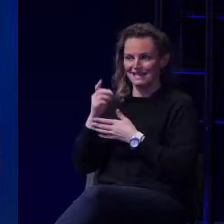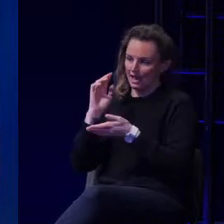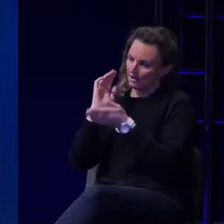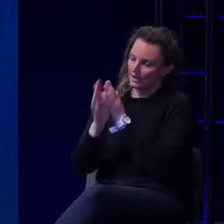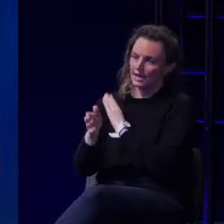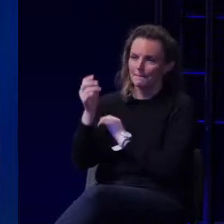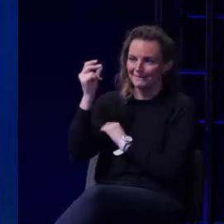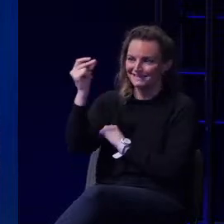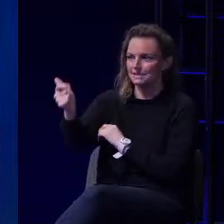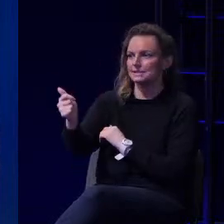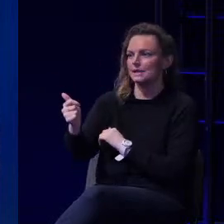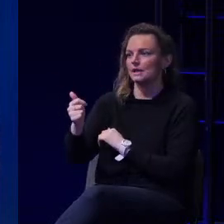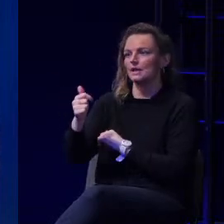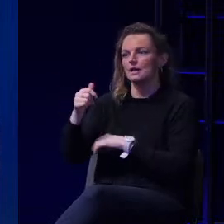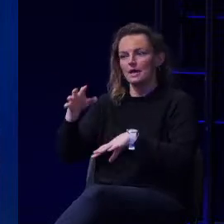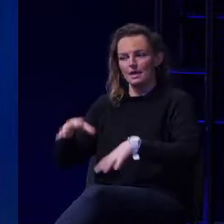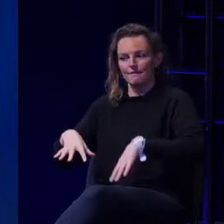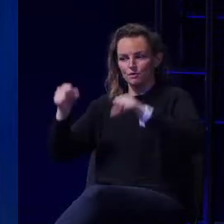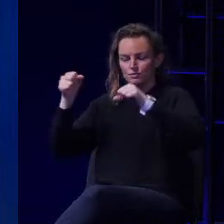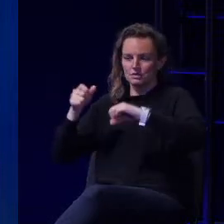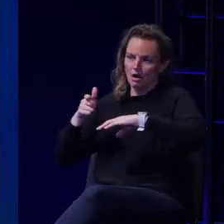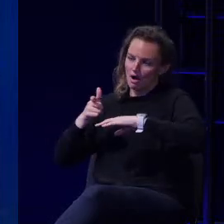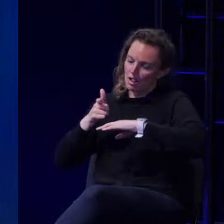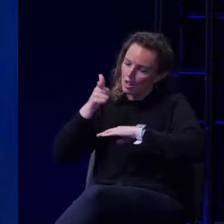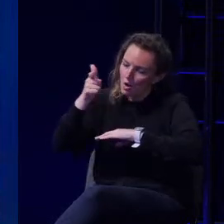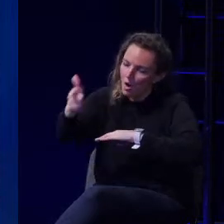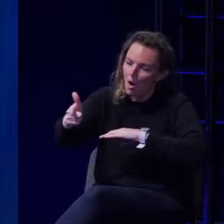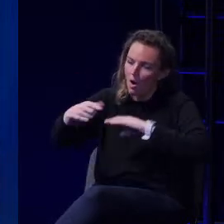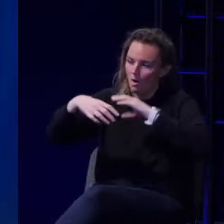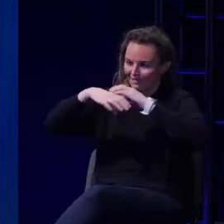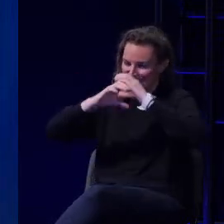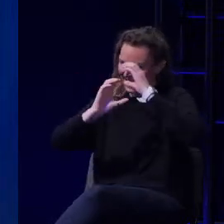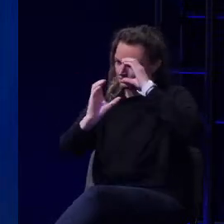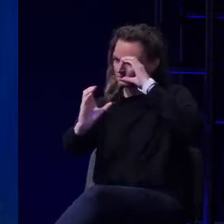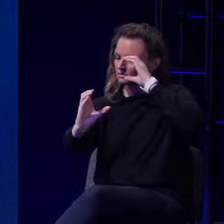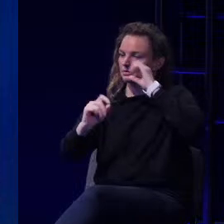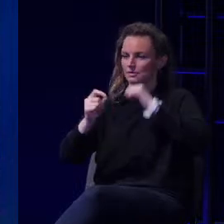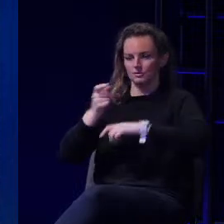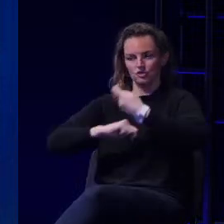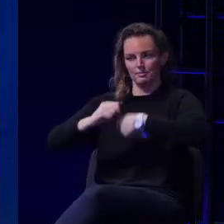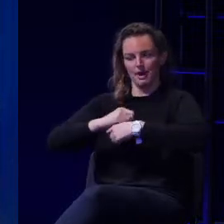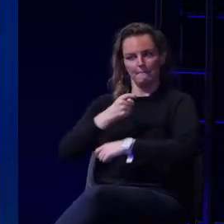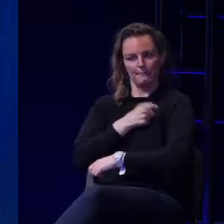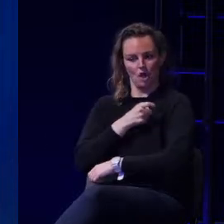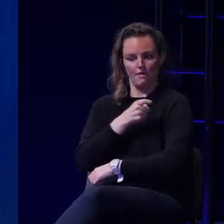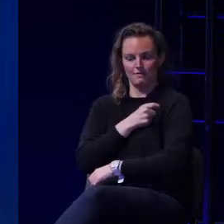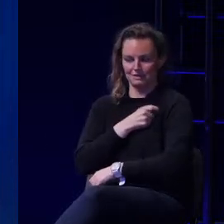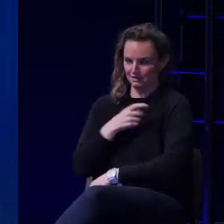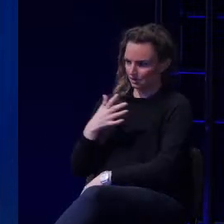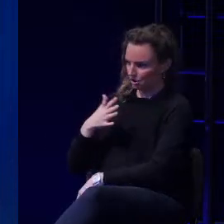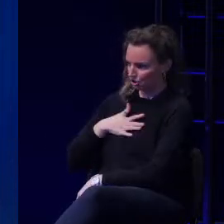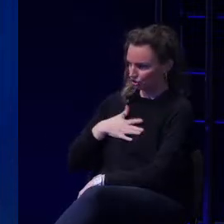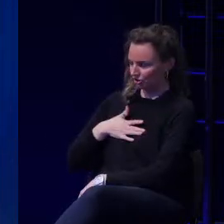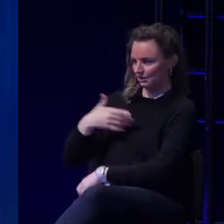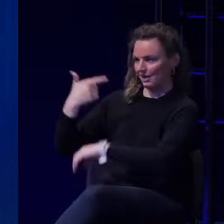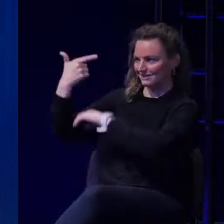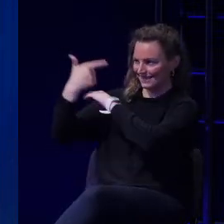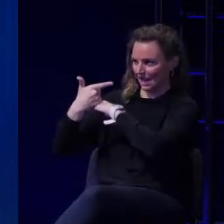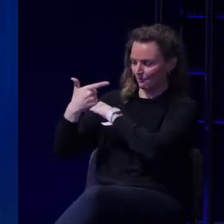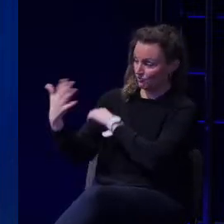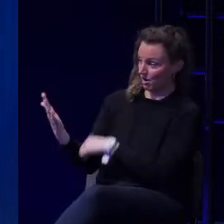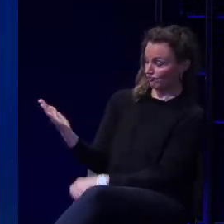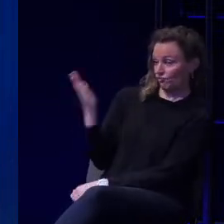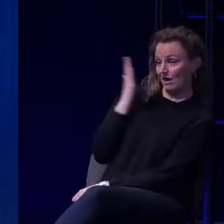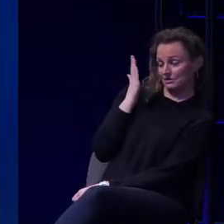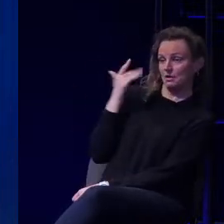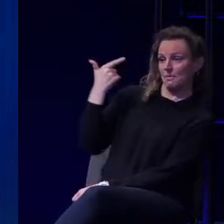start filming her with long lenses, she gets very nervous. So she loves that camera right up, you know, next to